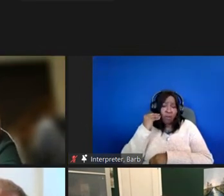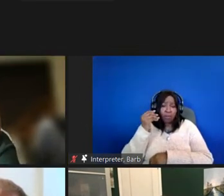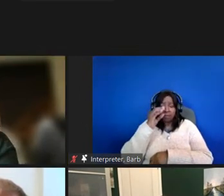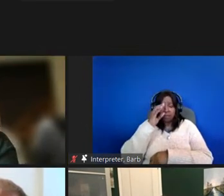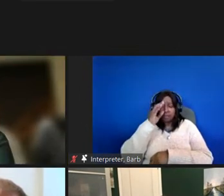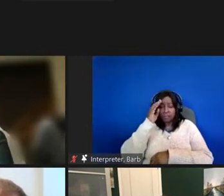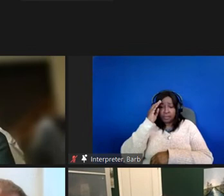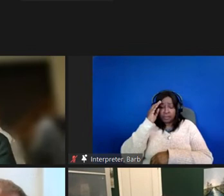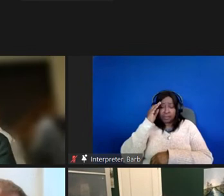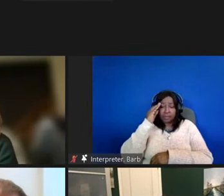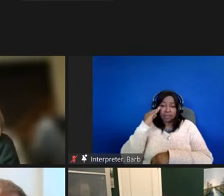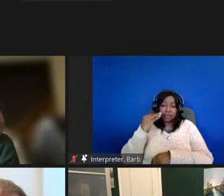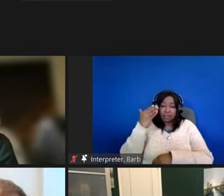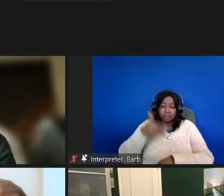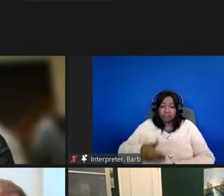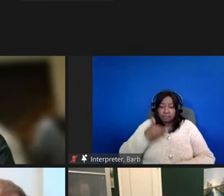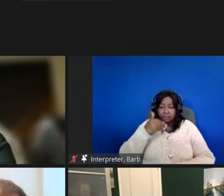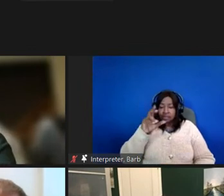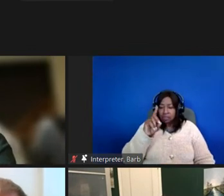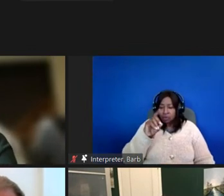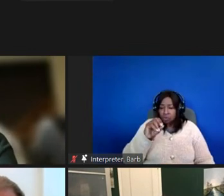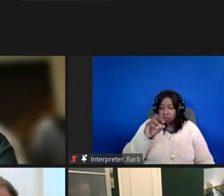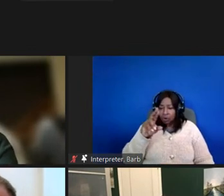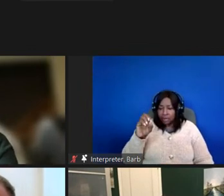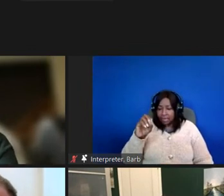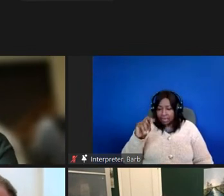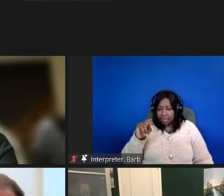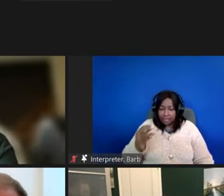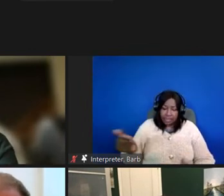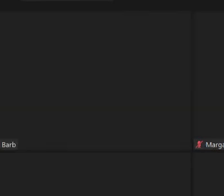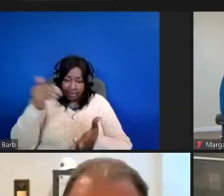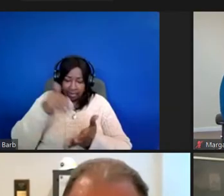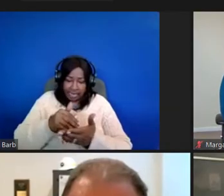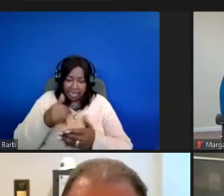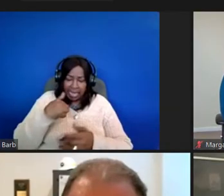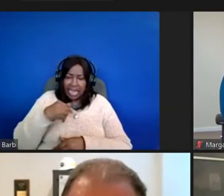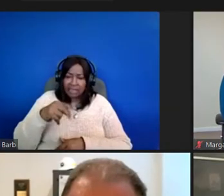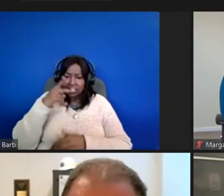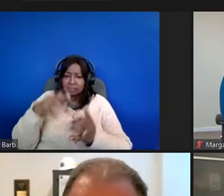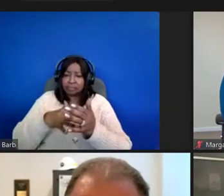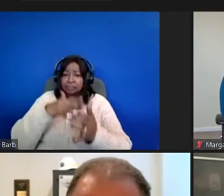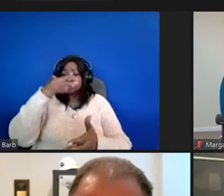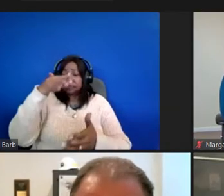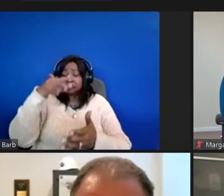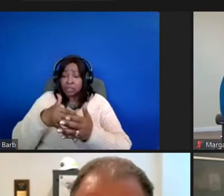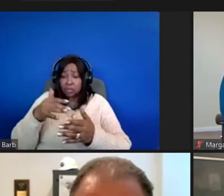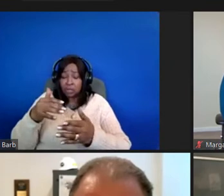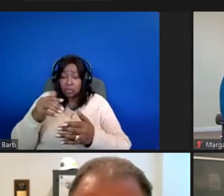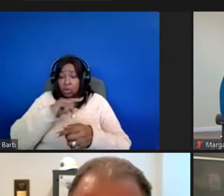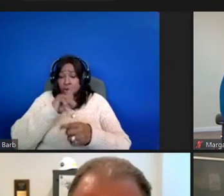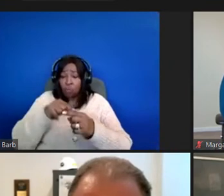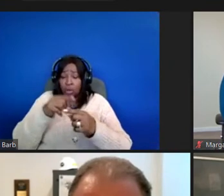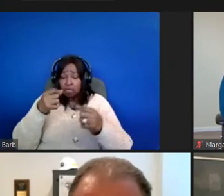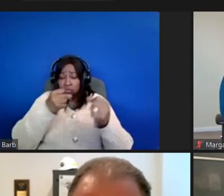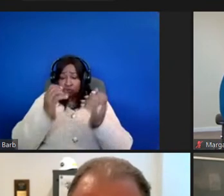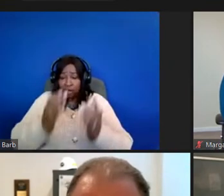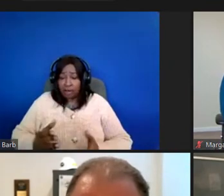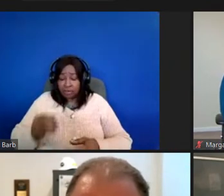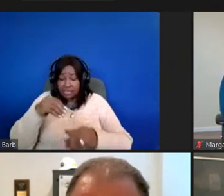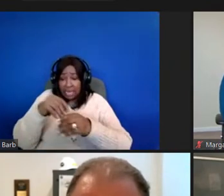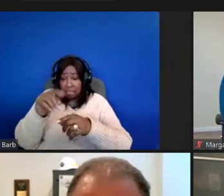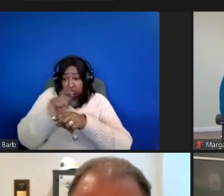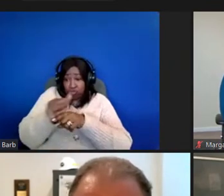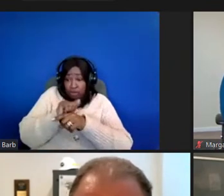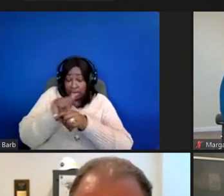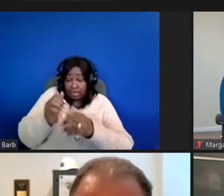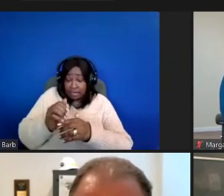Well, this is Doreen again. I know I've seen occasionally when drivers are in training, there's another